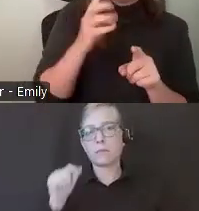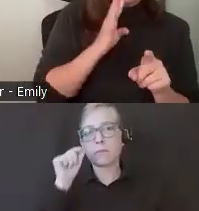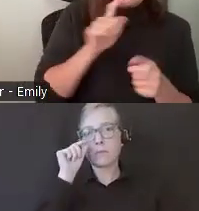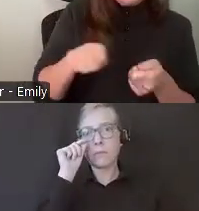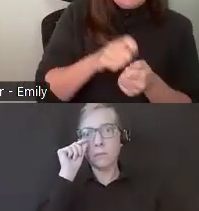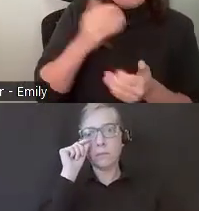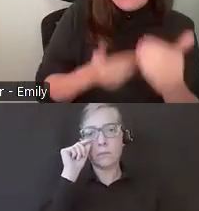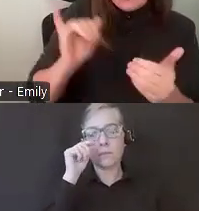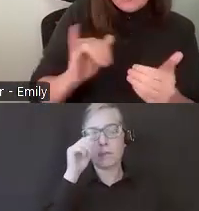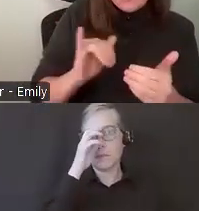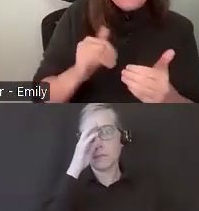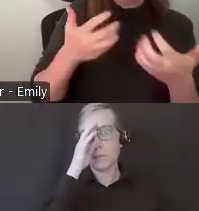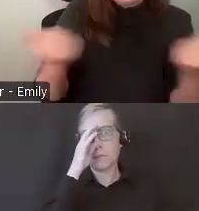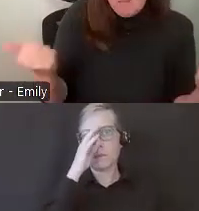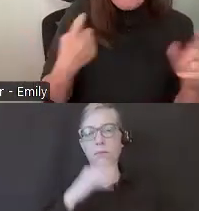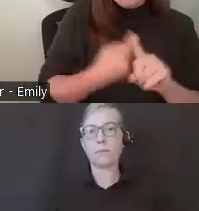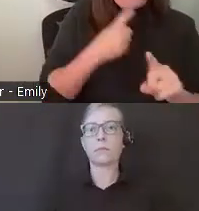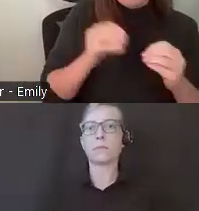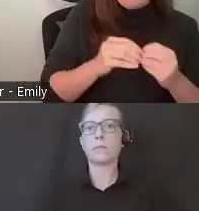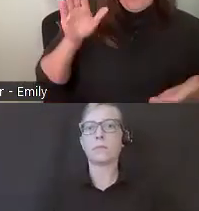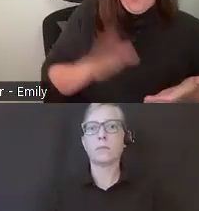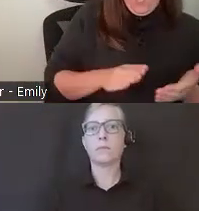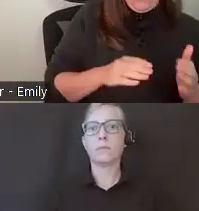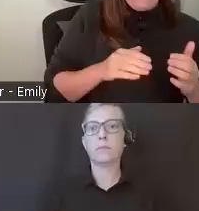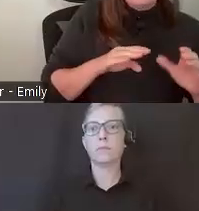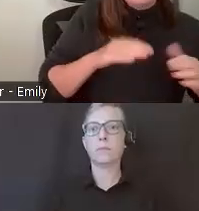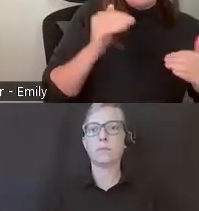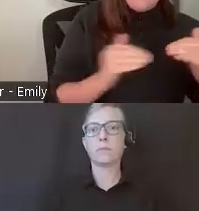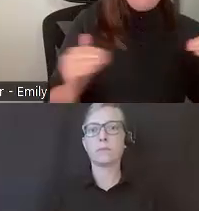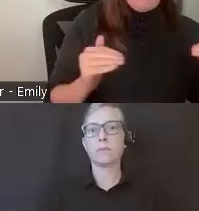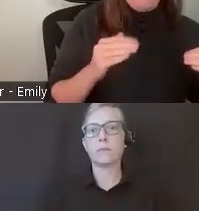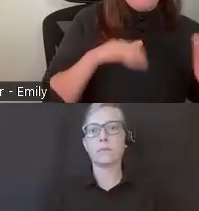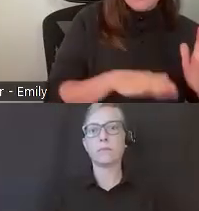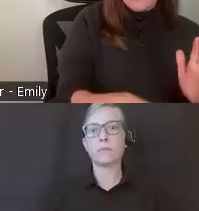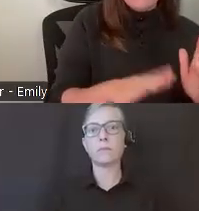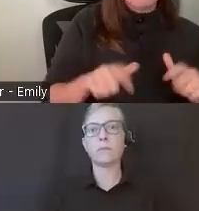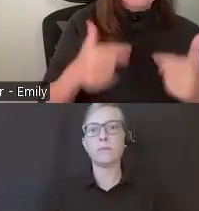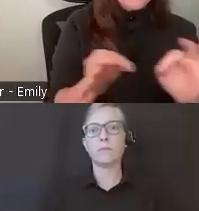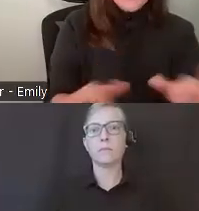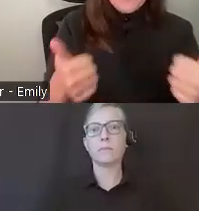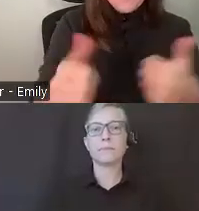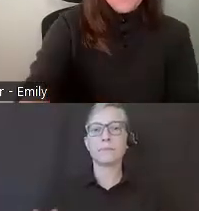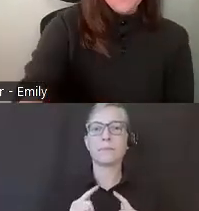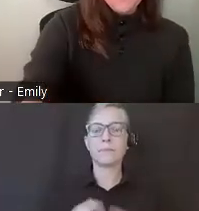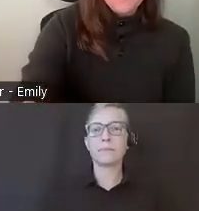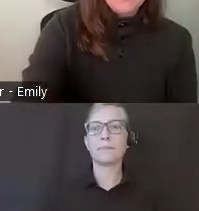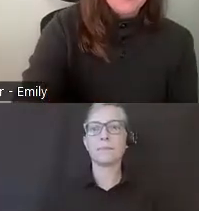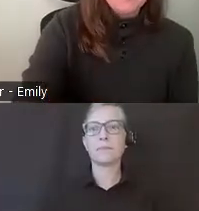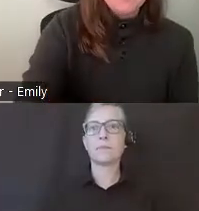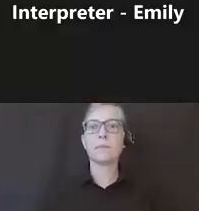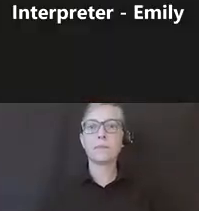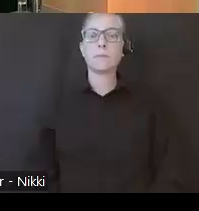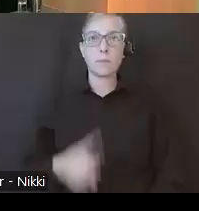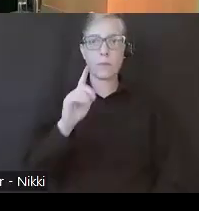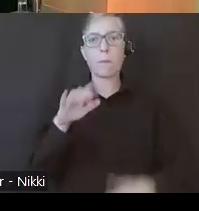that are independent of those like lower level fluctuations. And we're using these methods for the current